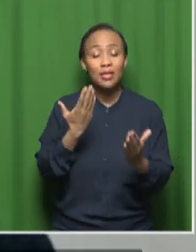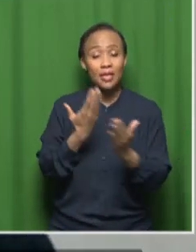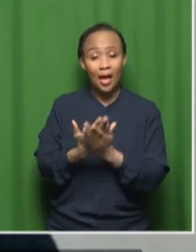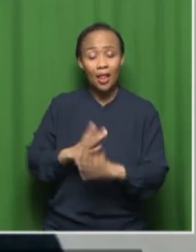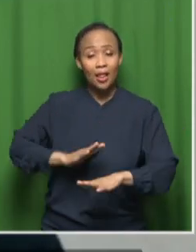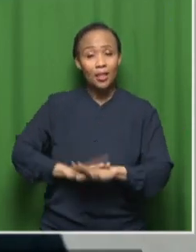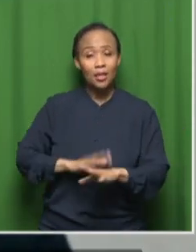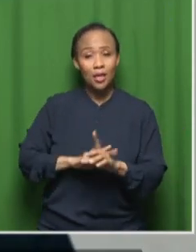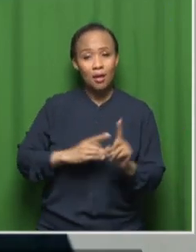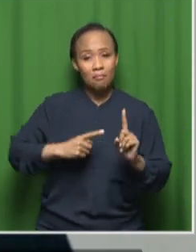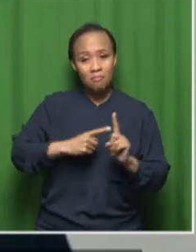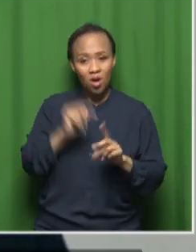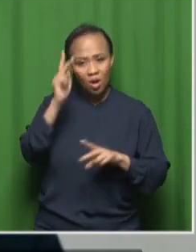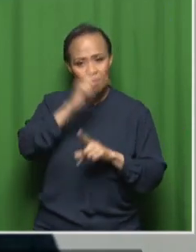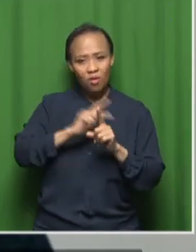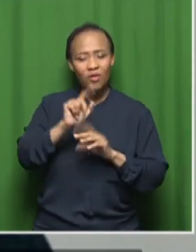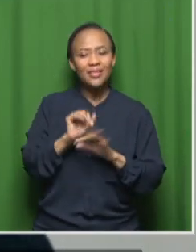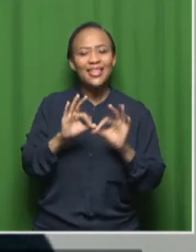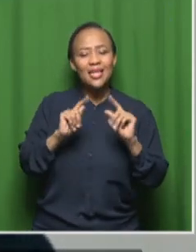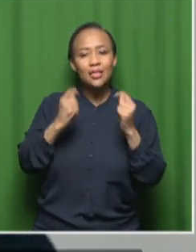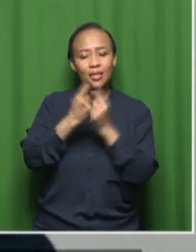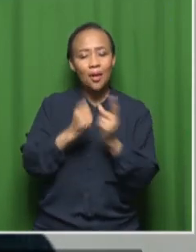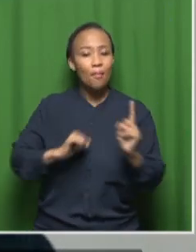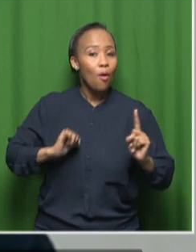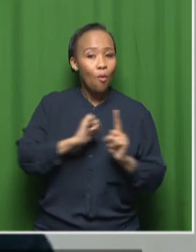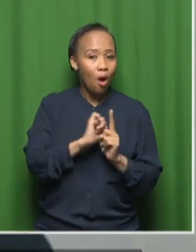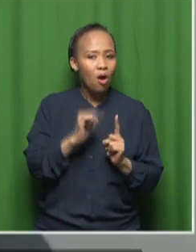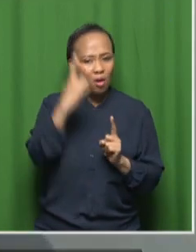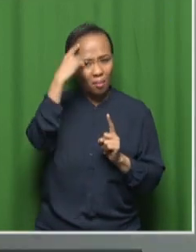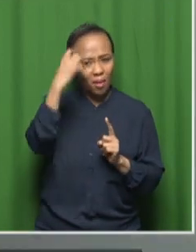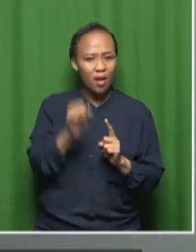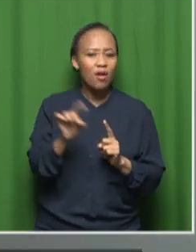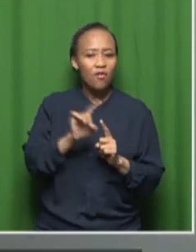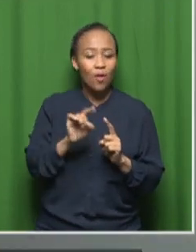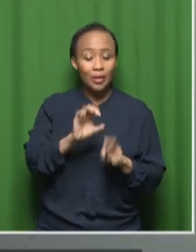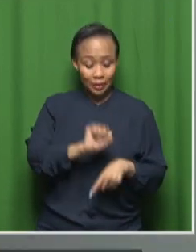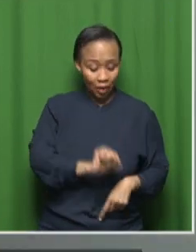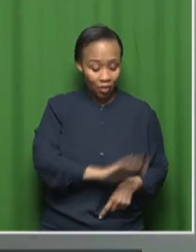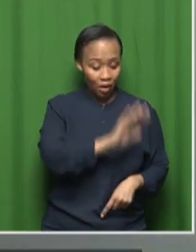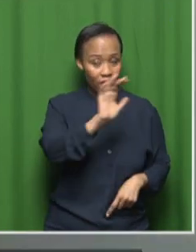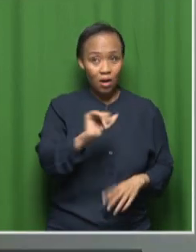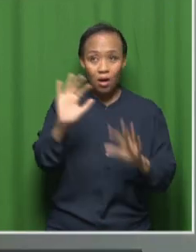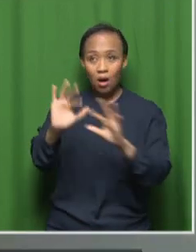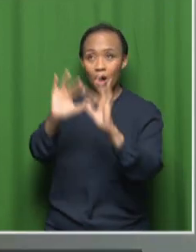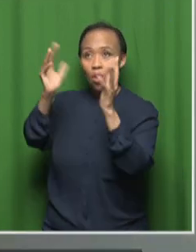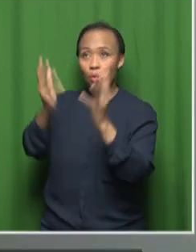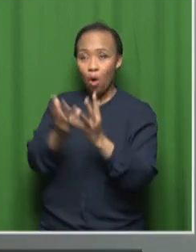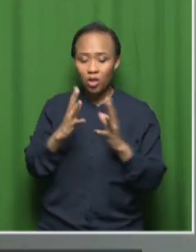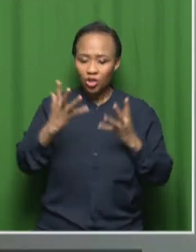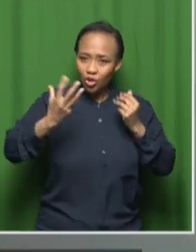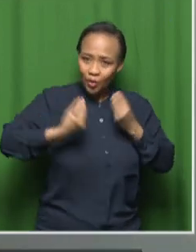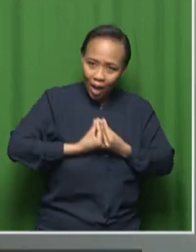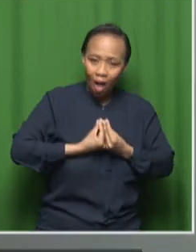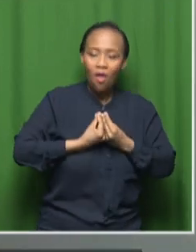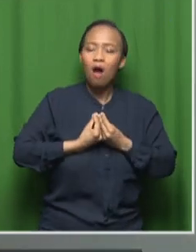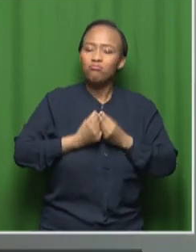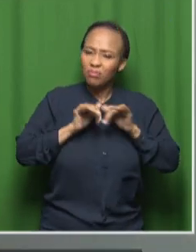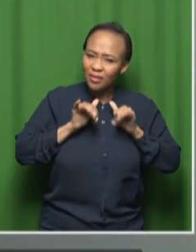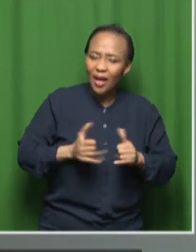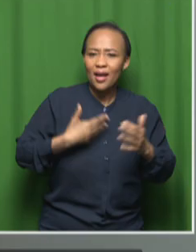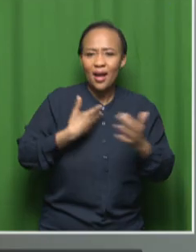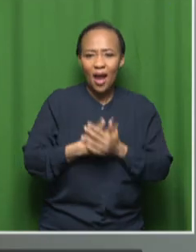Khumalo and his teammates believed that South Africa and the world can live together in diversity